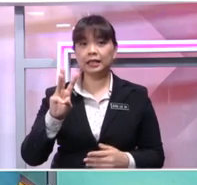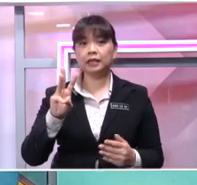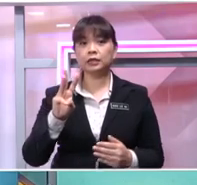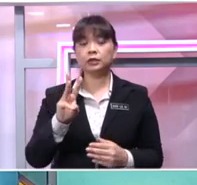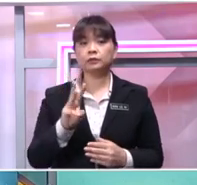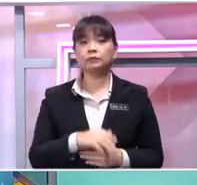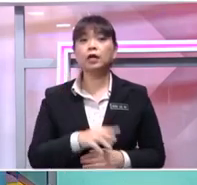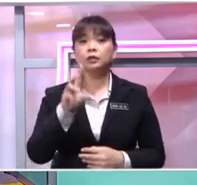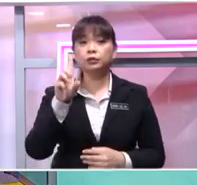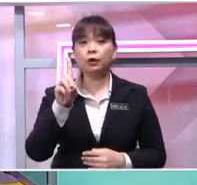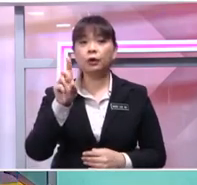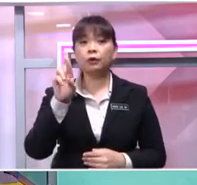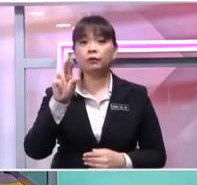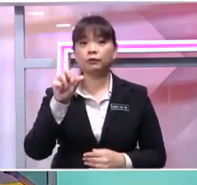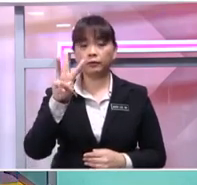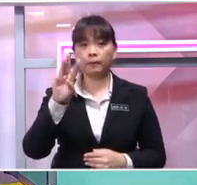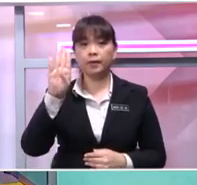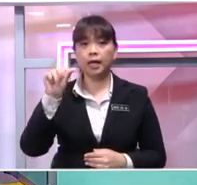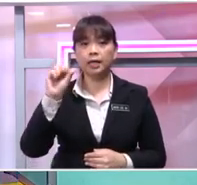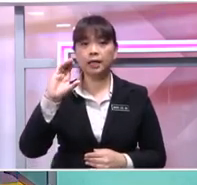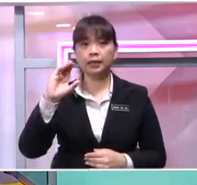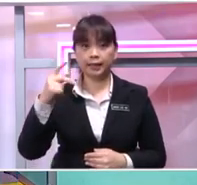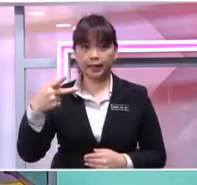Drawbacks. What does it mean? I mean like